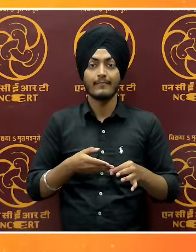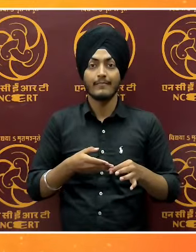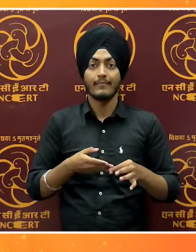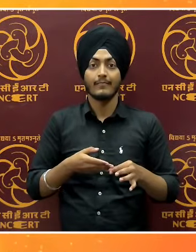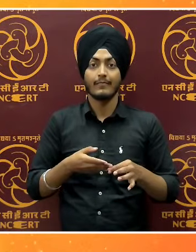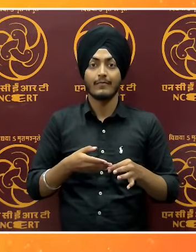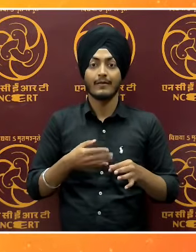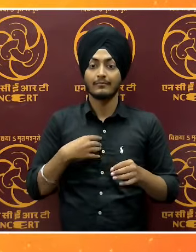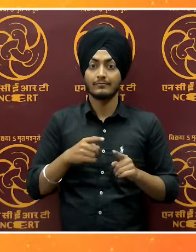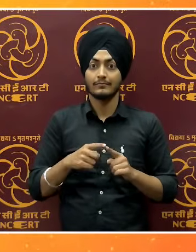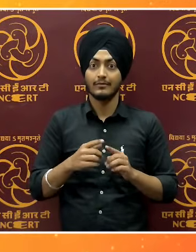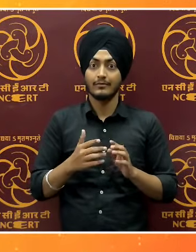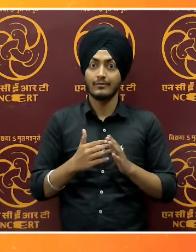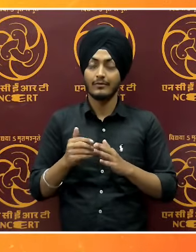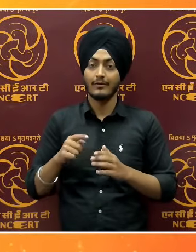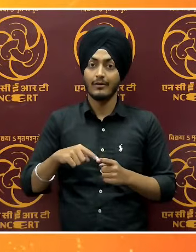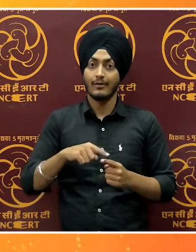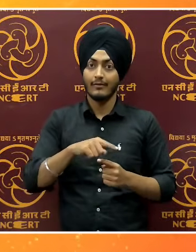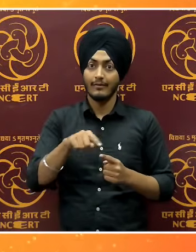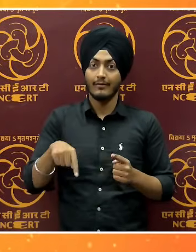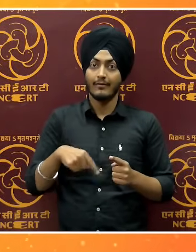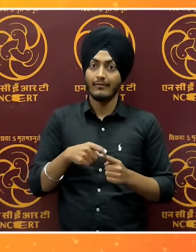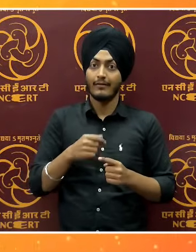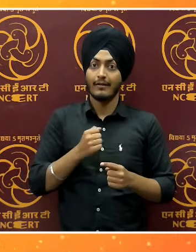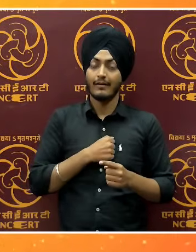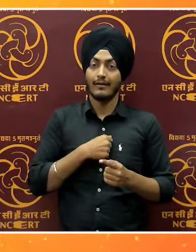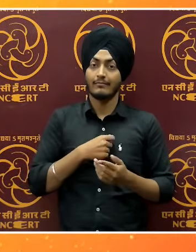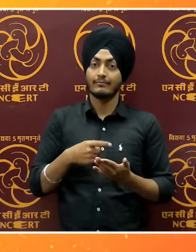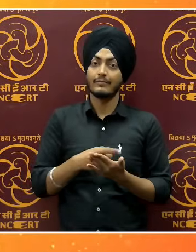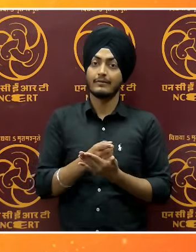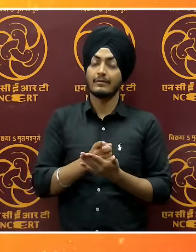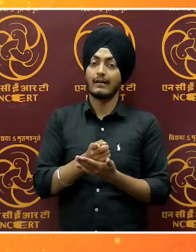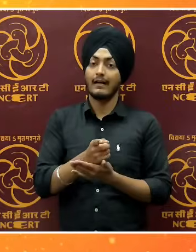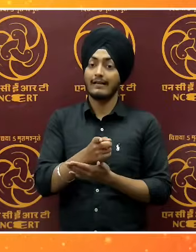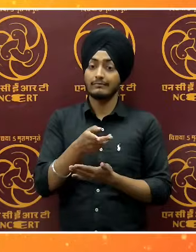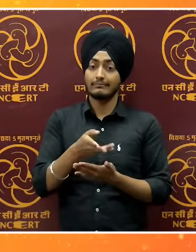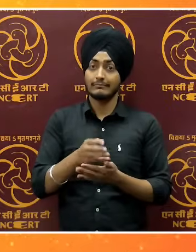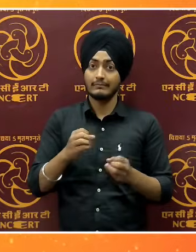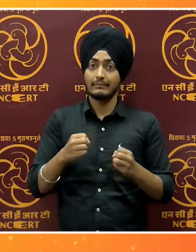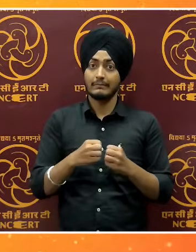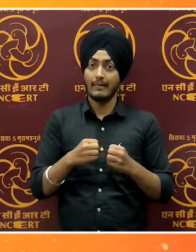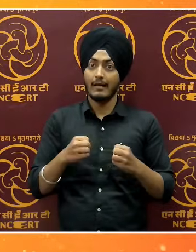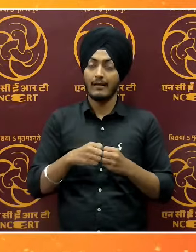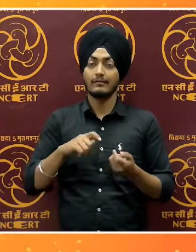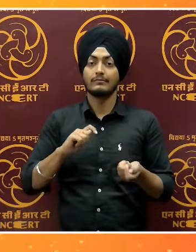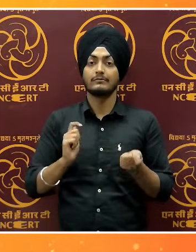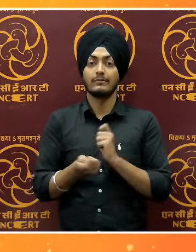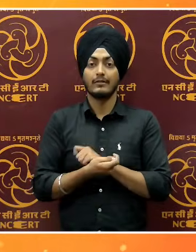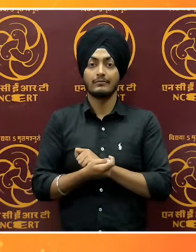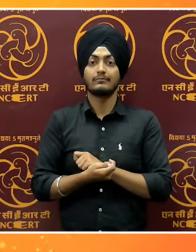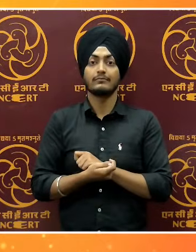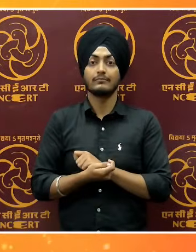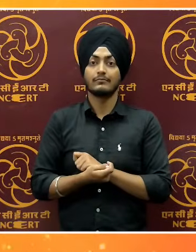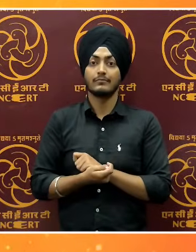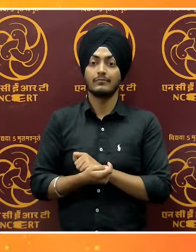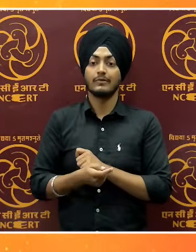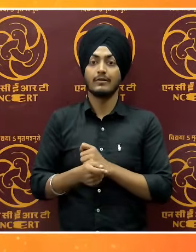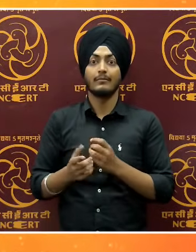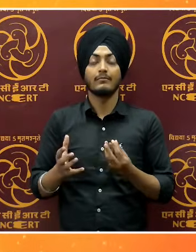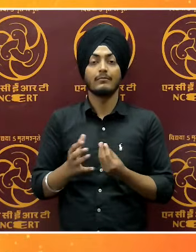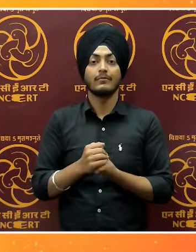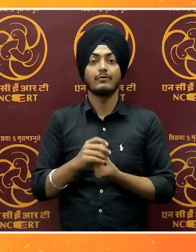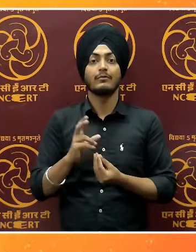it, the direction of the magnetic field changes. Again it changes. Altogether,